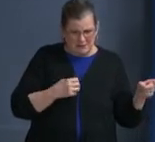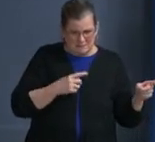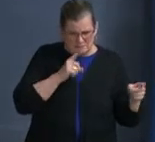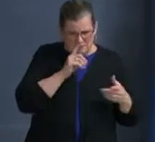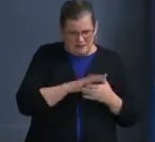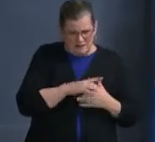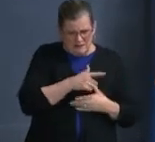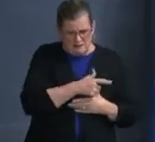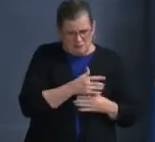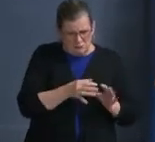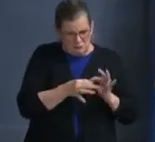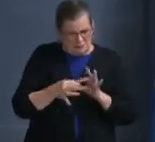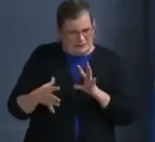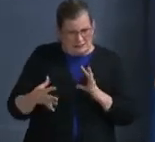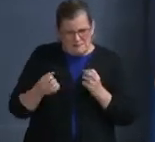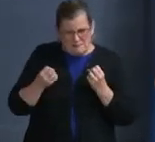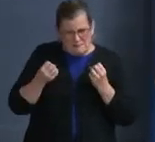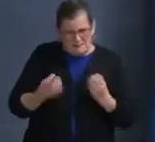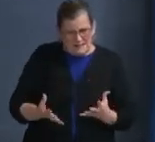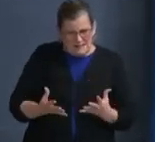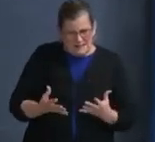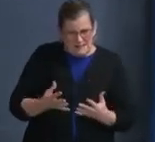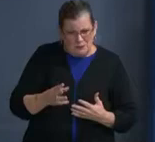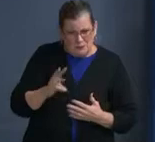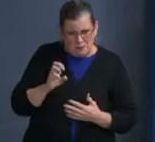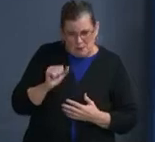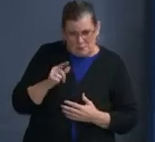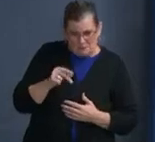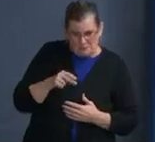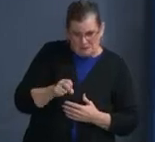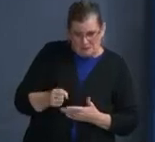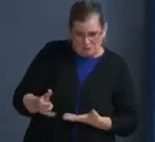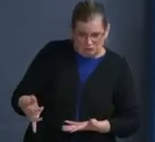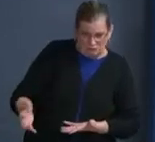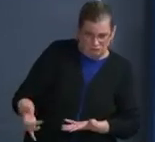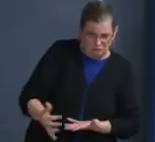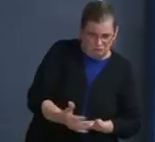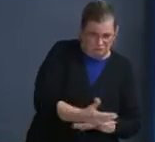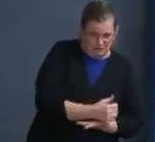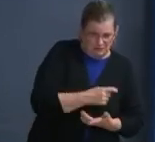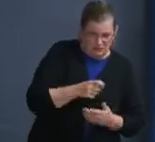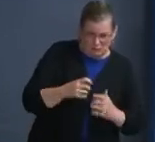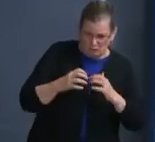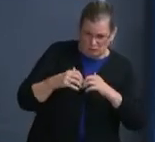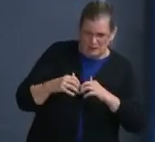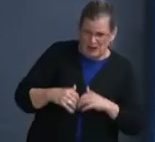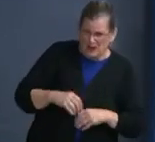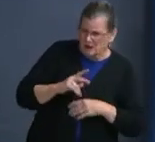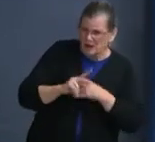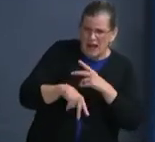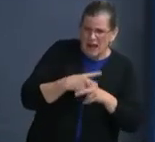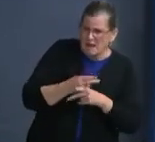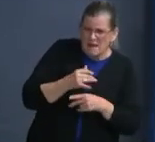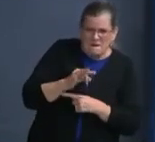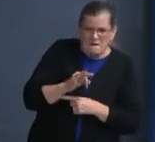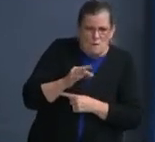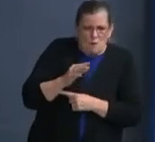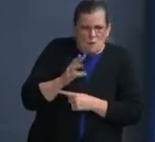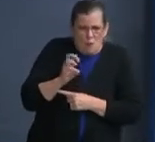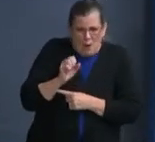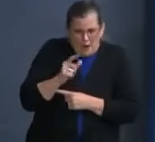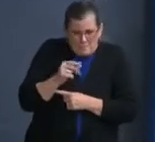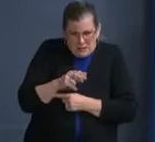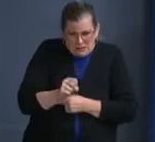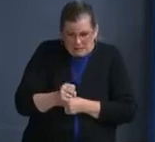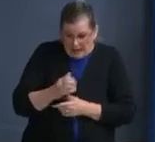were confiscated. Were you able to break that down? Are you able to break that down and tell us what type of weapons those were? Were they handguns? Were they